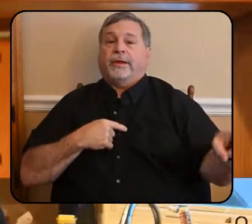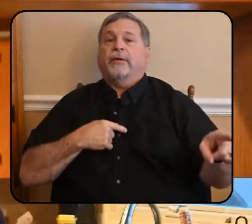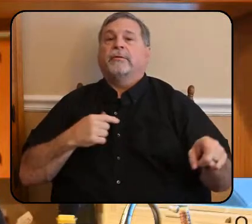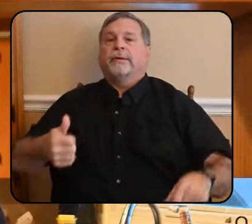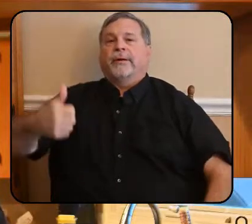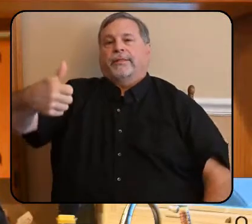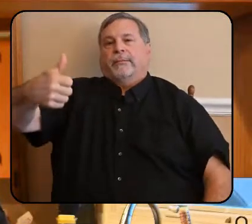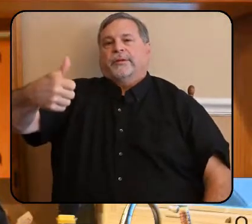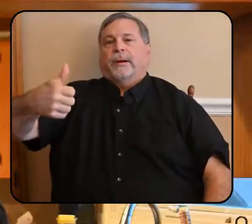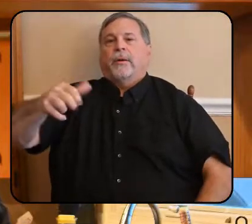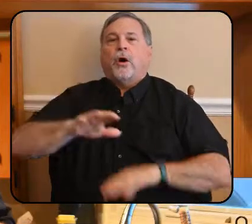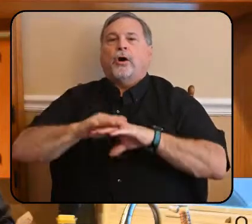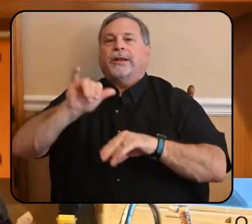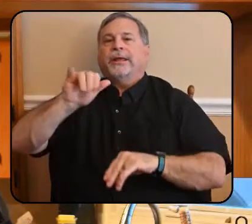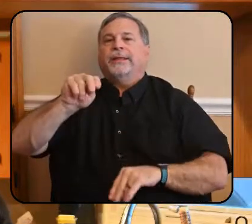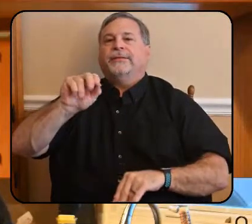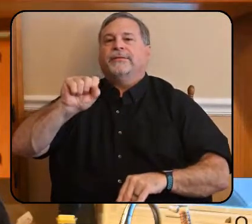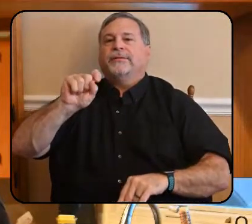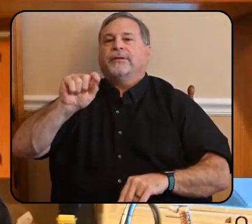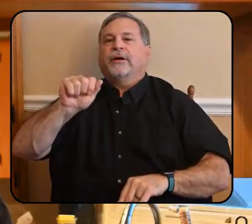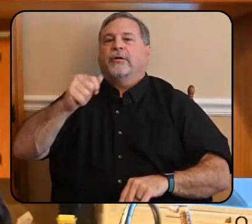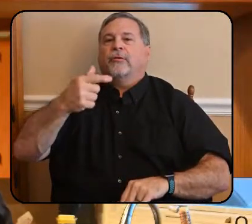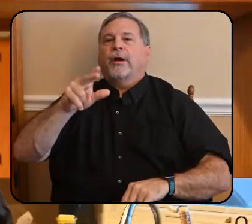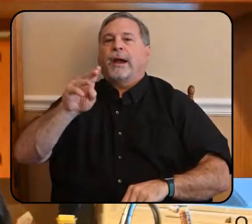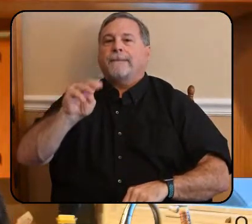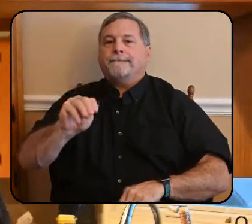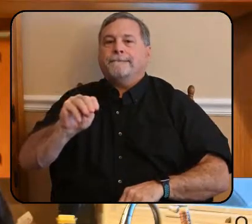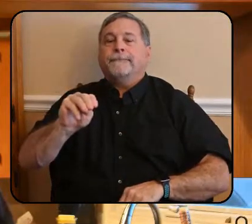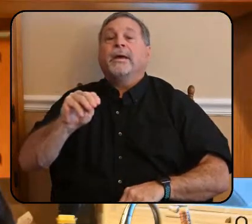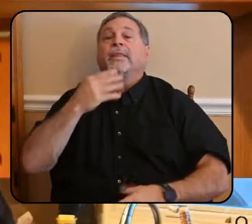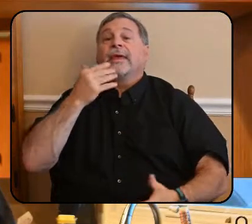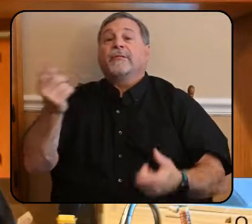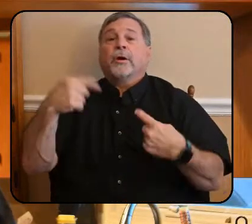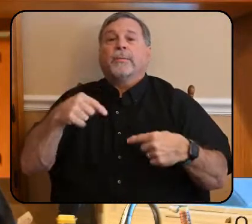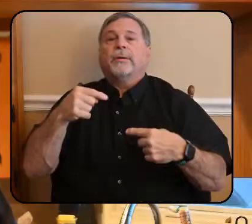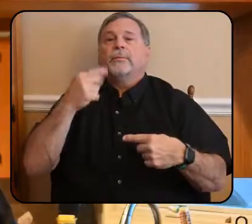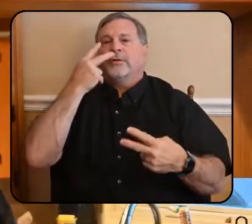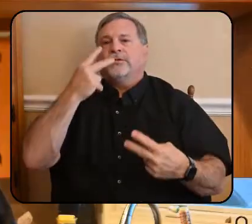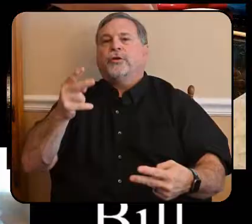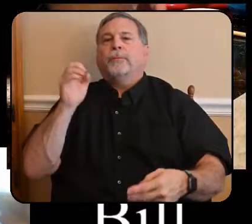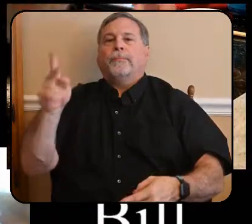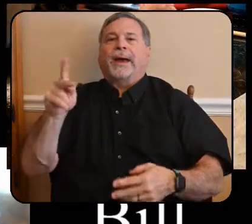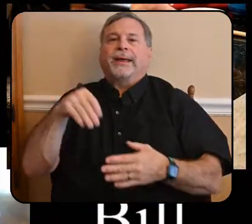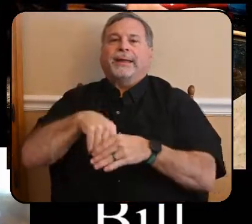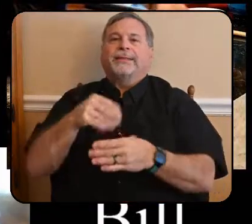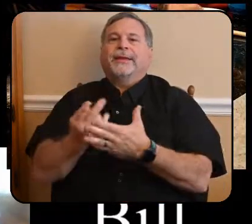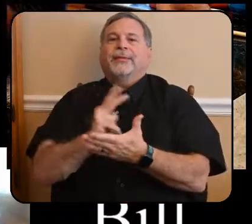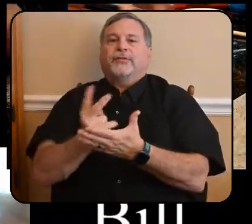also on Instagram. Thank you for coming, and we'll see you back here in the kitchen.